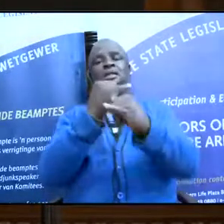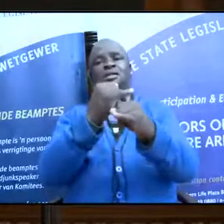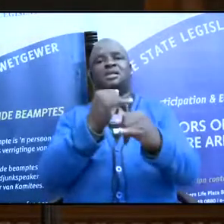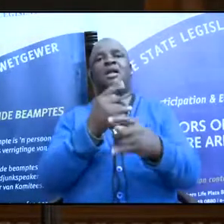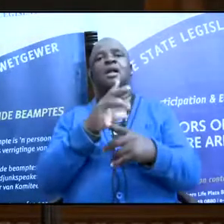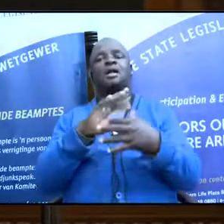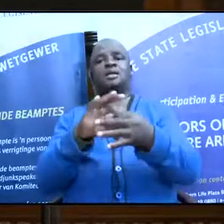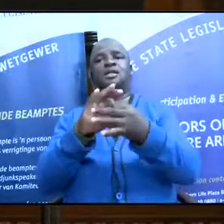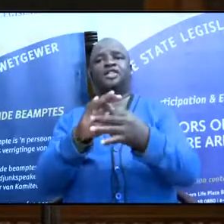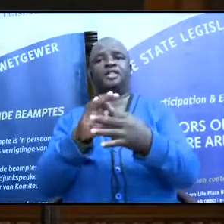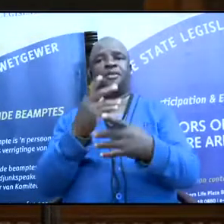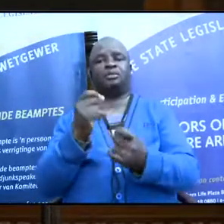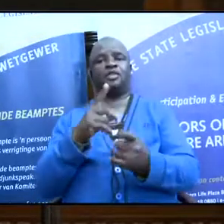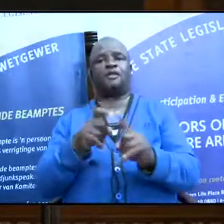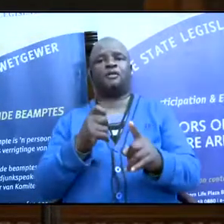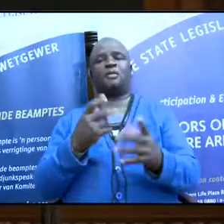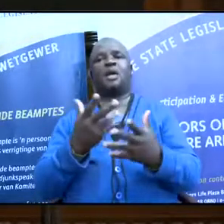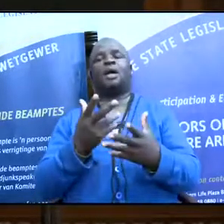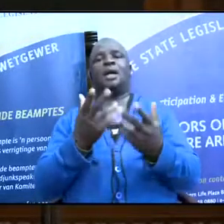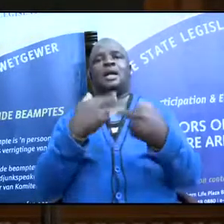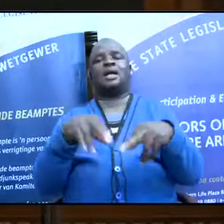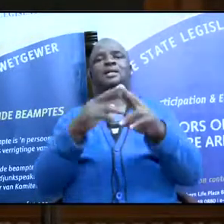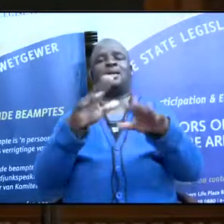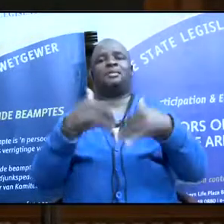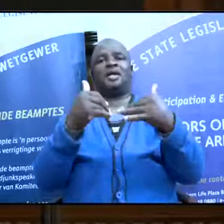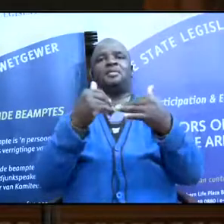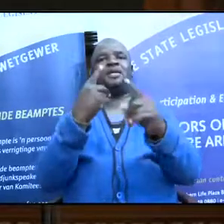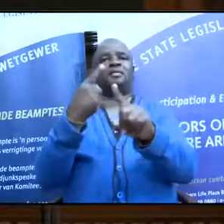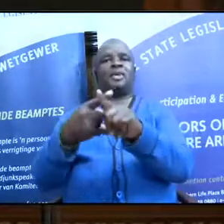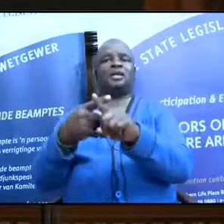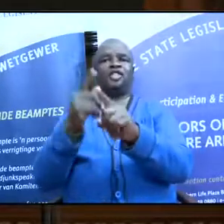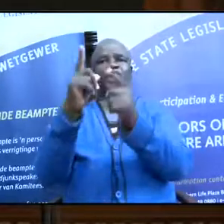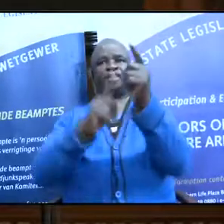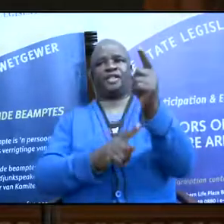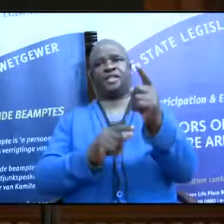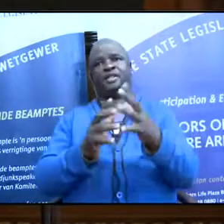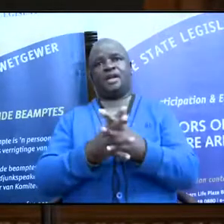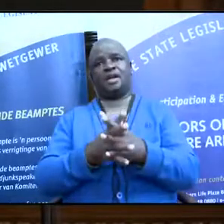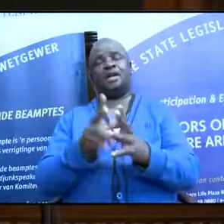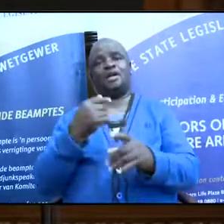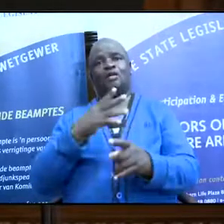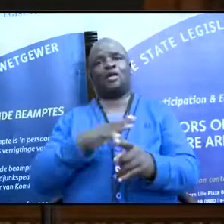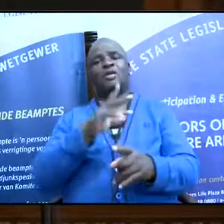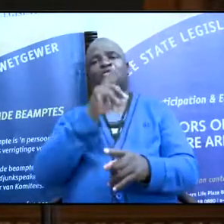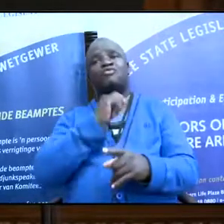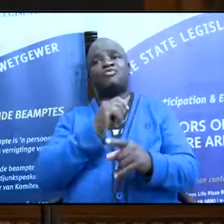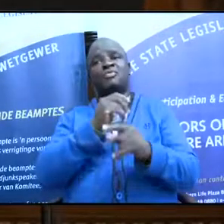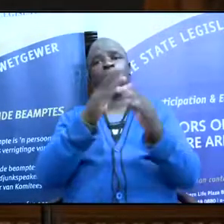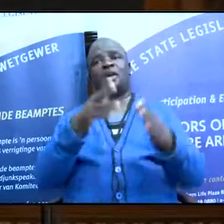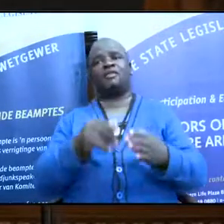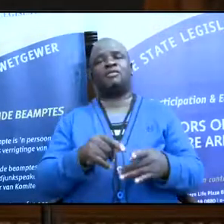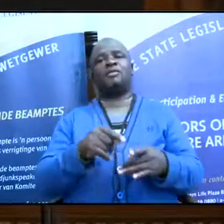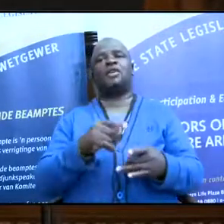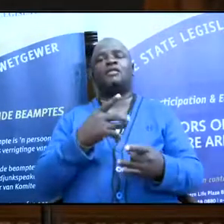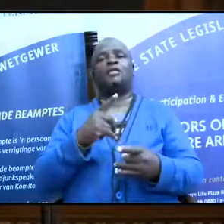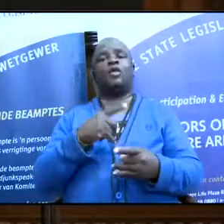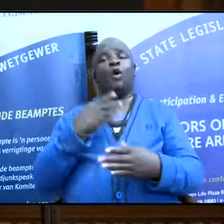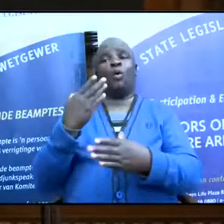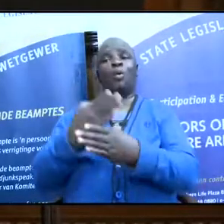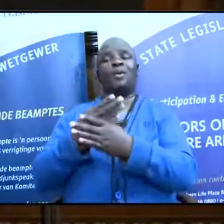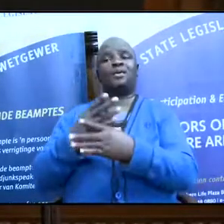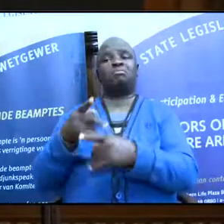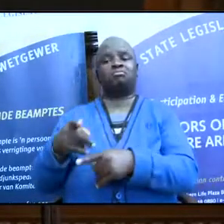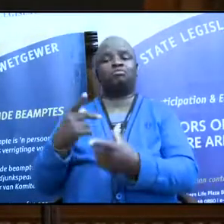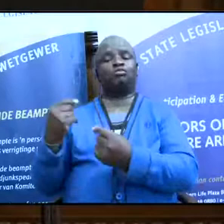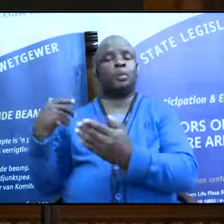led by national parliament and legislators we intend to use this platform to continue the work